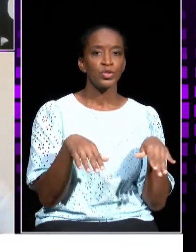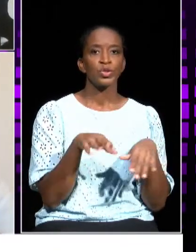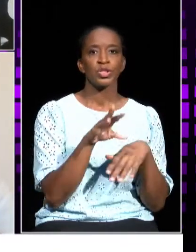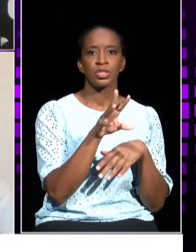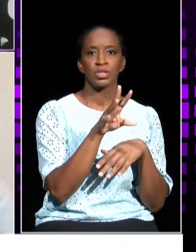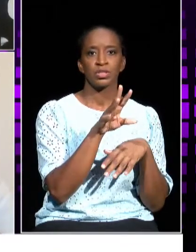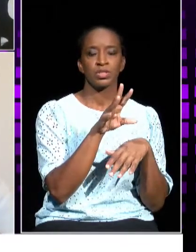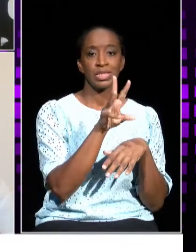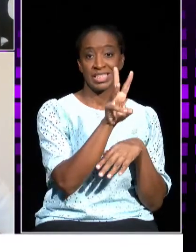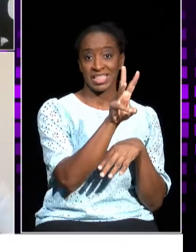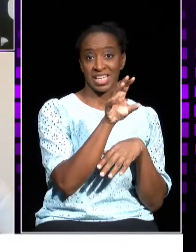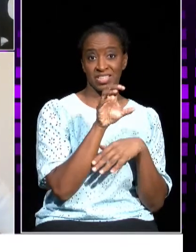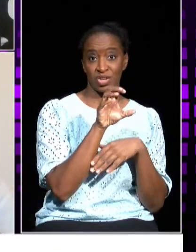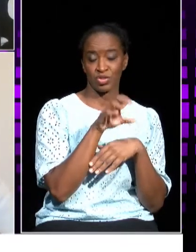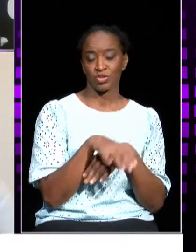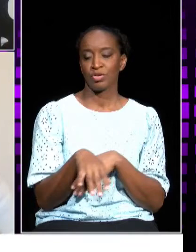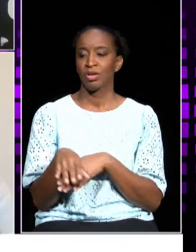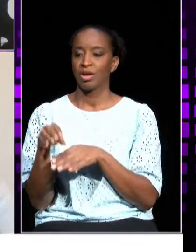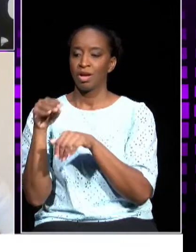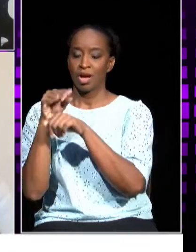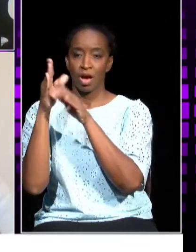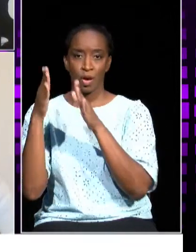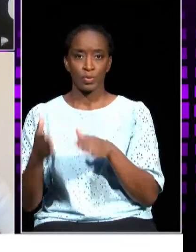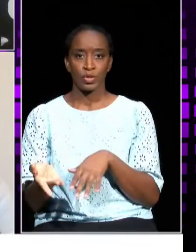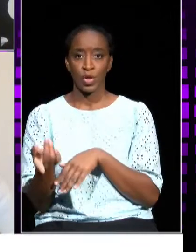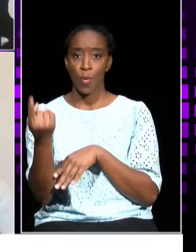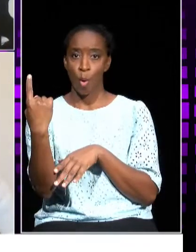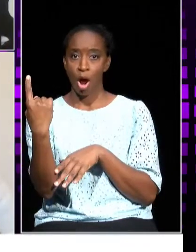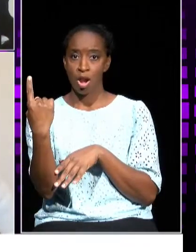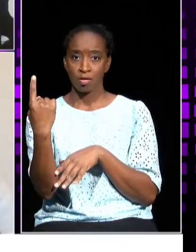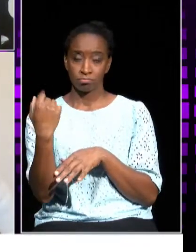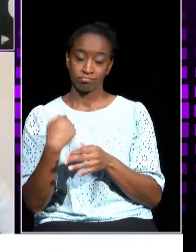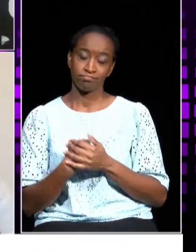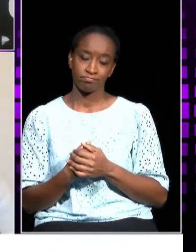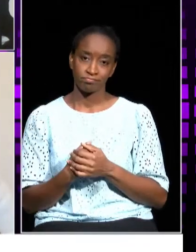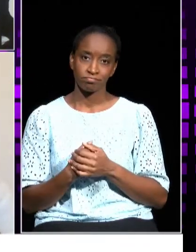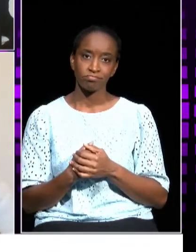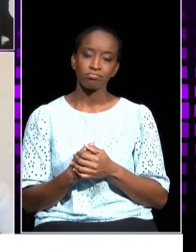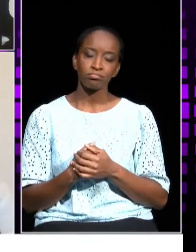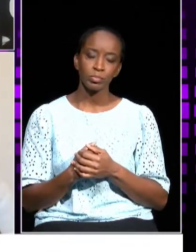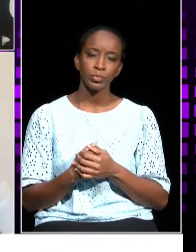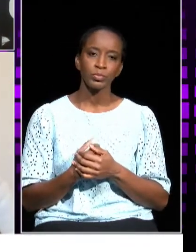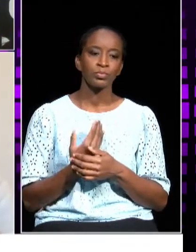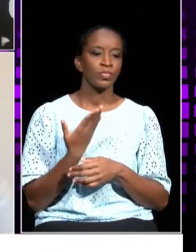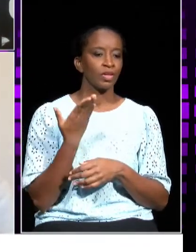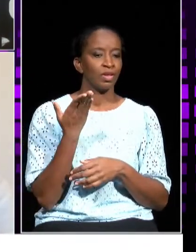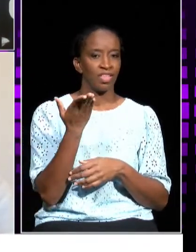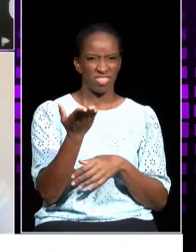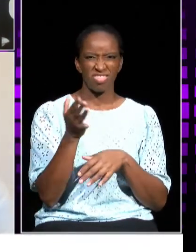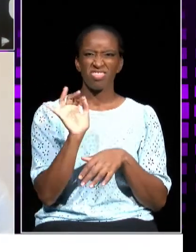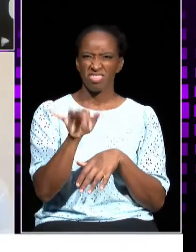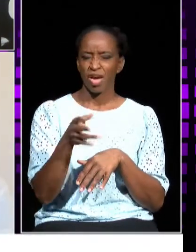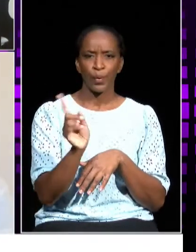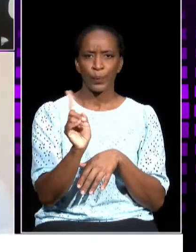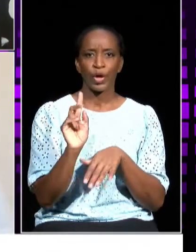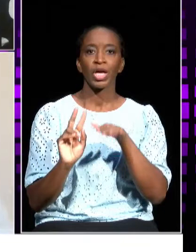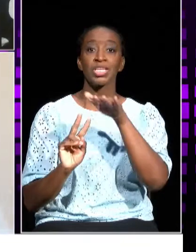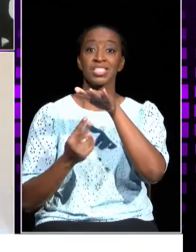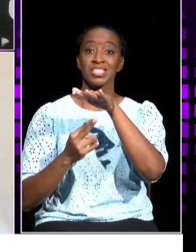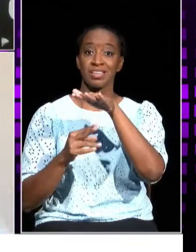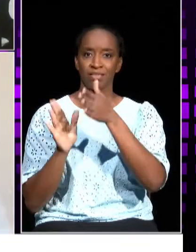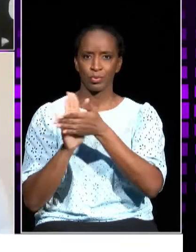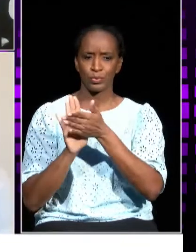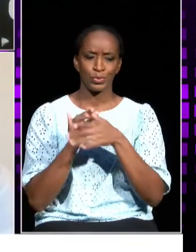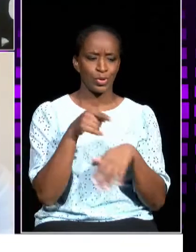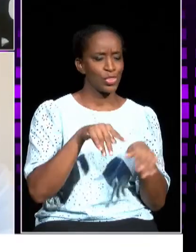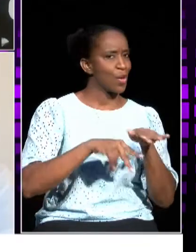the primary level, we don't even have that dedicated support. Roland, I'm going to come to you again. I'm going to ask you to share with me, what do you think